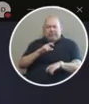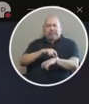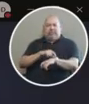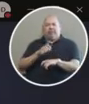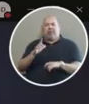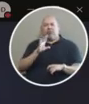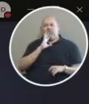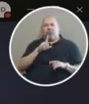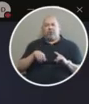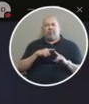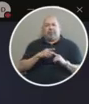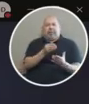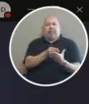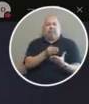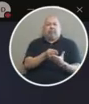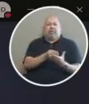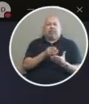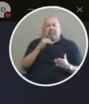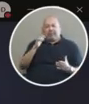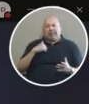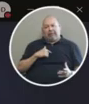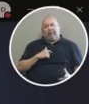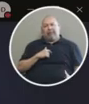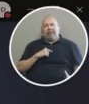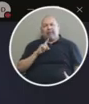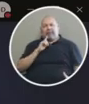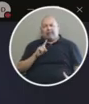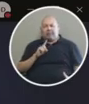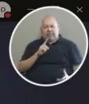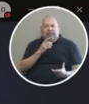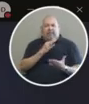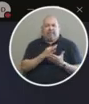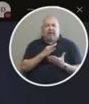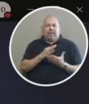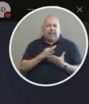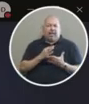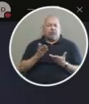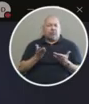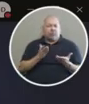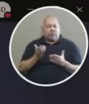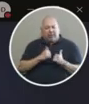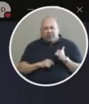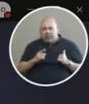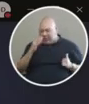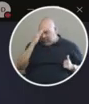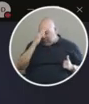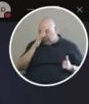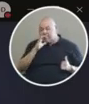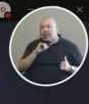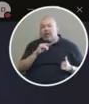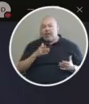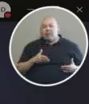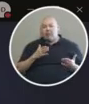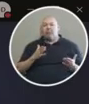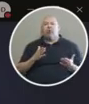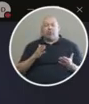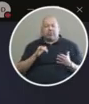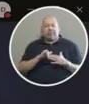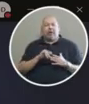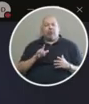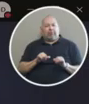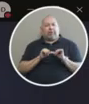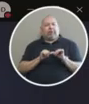I'm here to speak about budget measures because our city is in a financial emergency, as everybody knows. Proposed measures